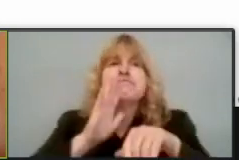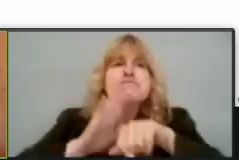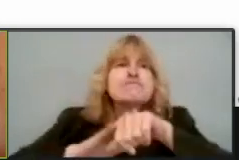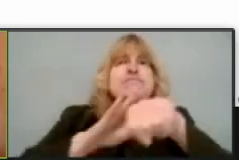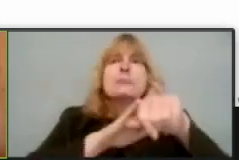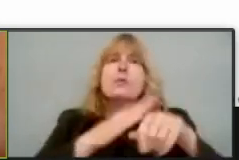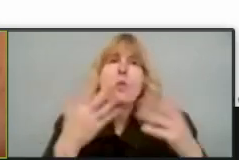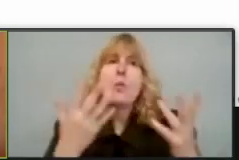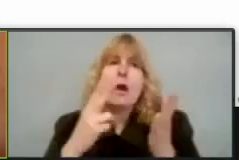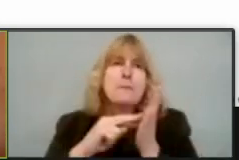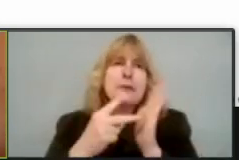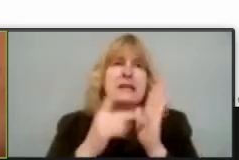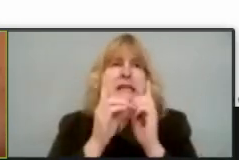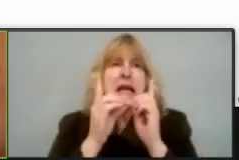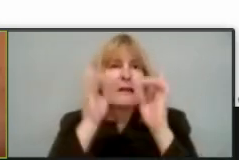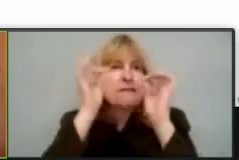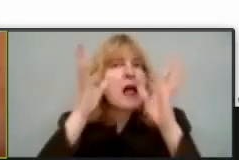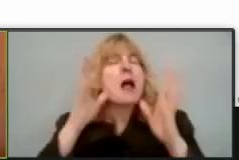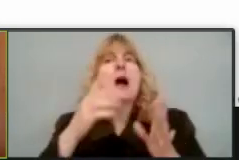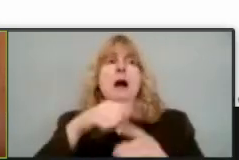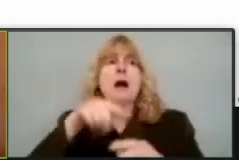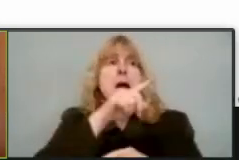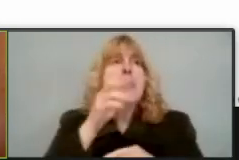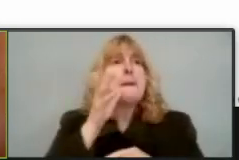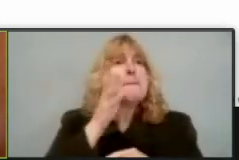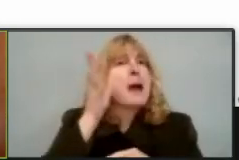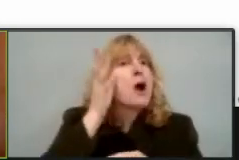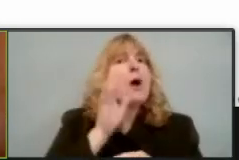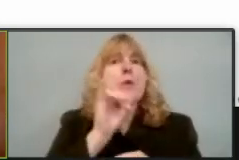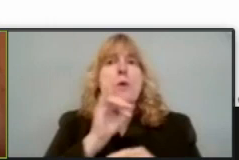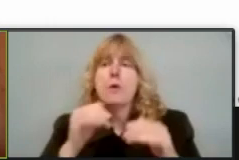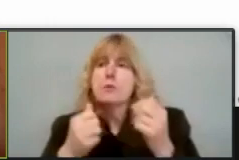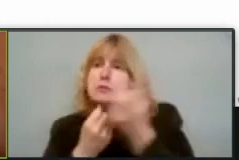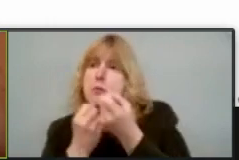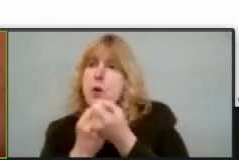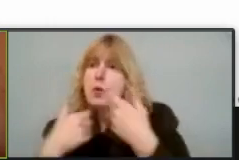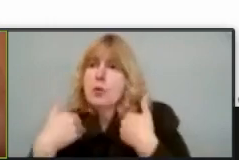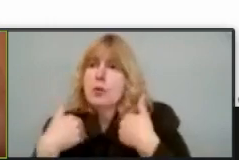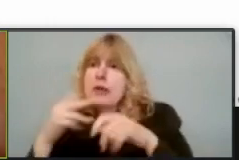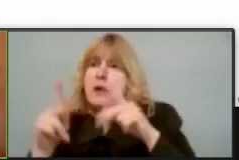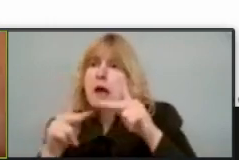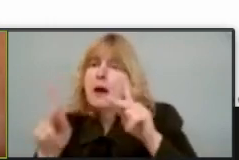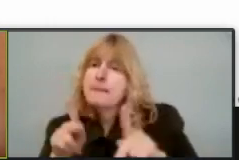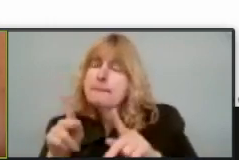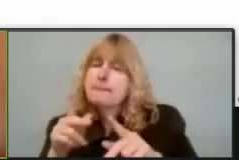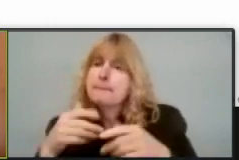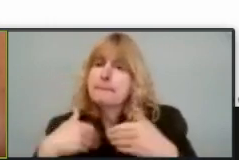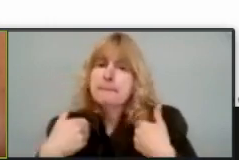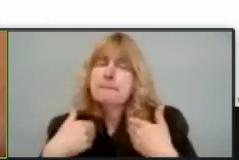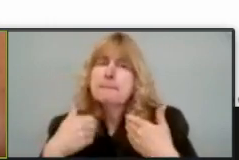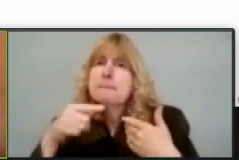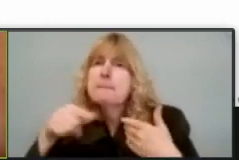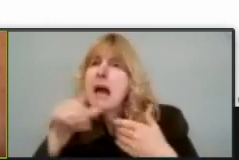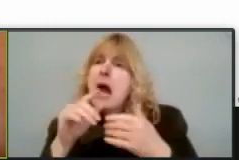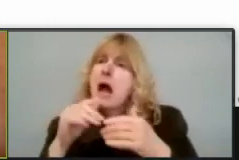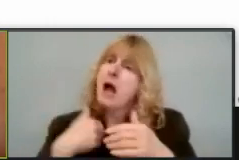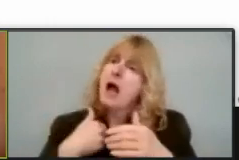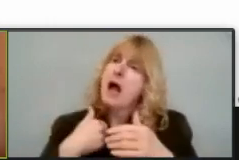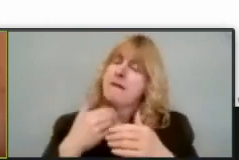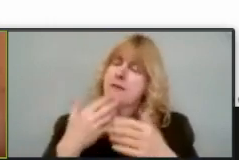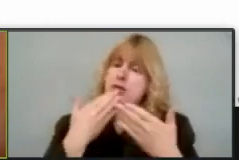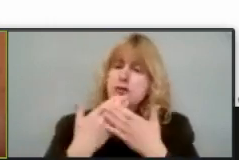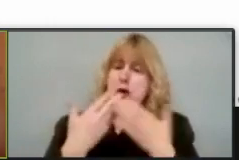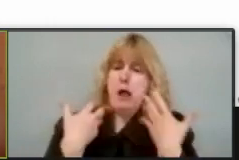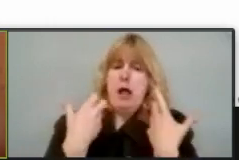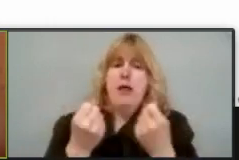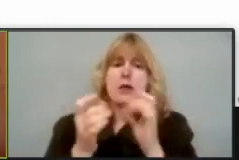to support our youth and our young people to have healthy relationships, relationships that focus on consent, and what those